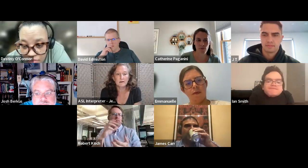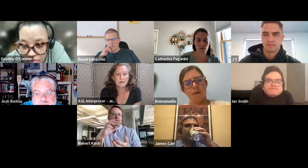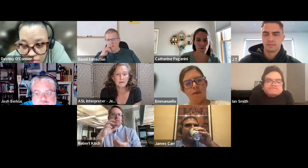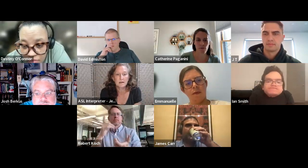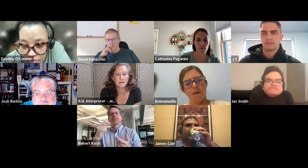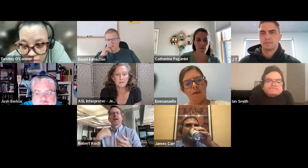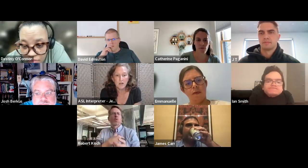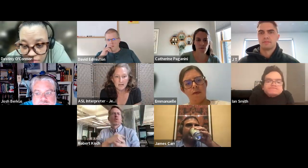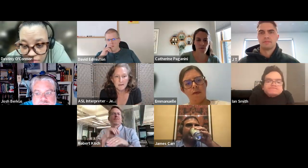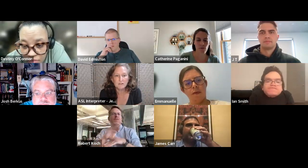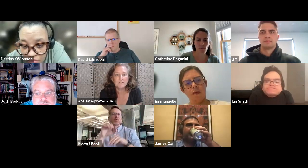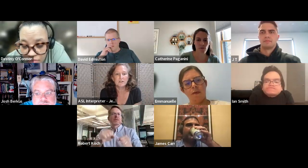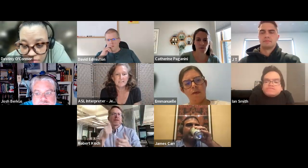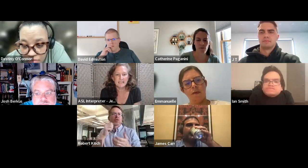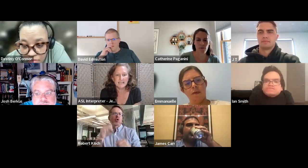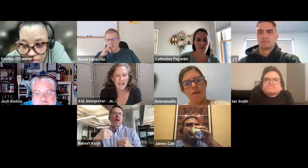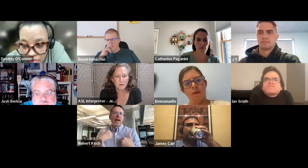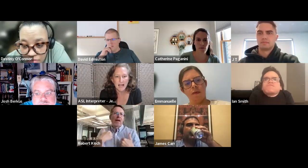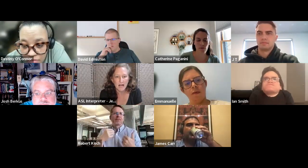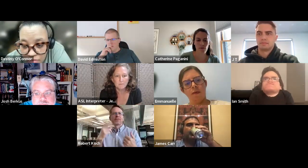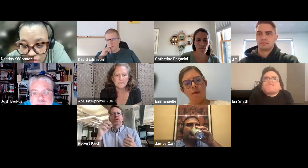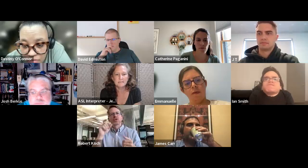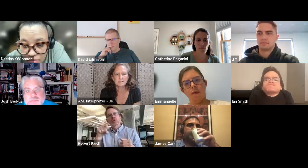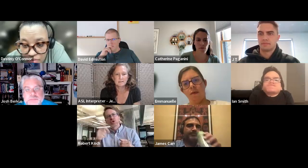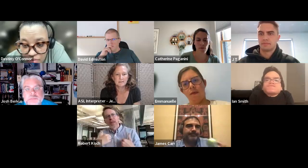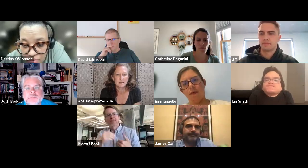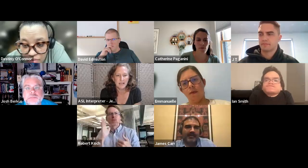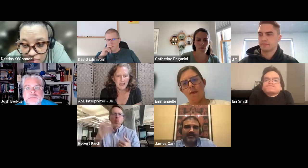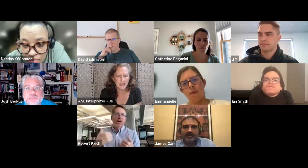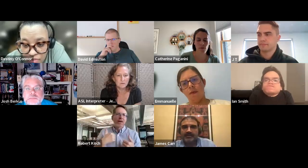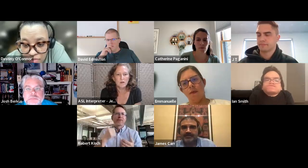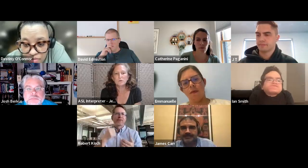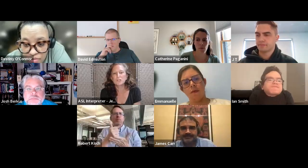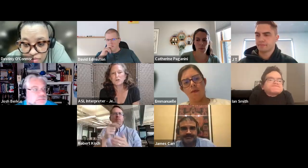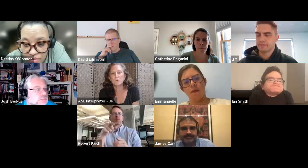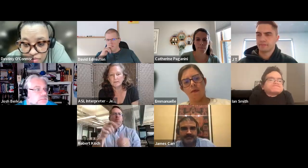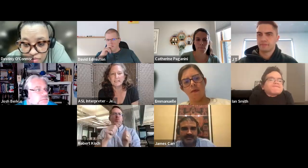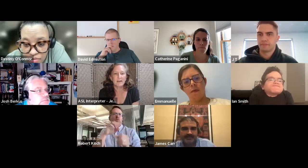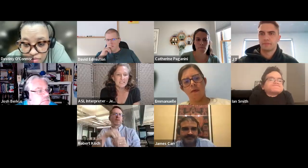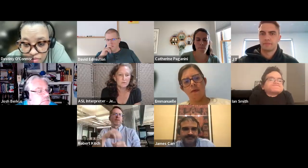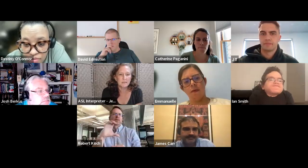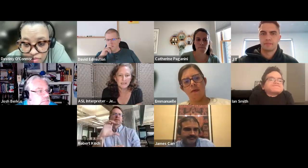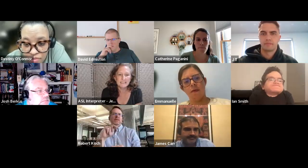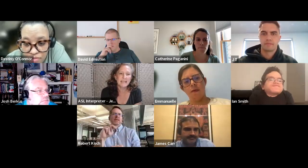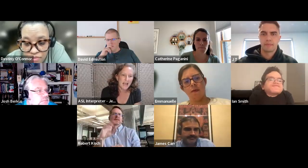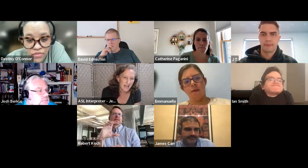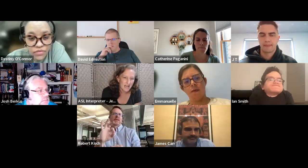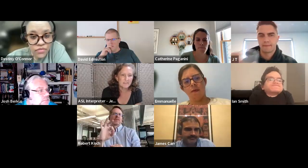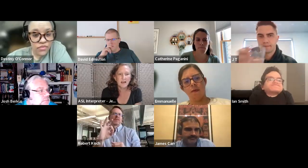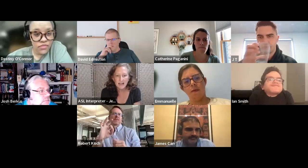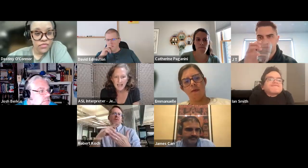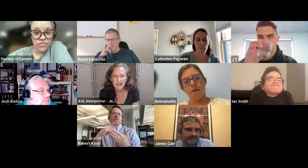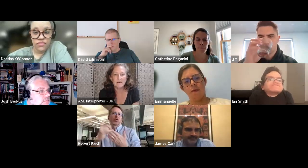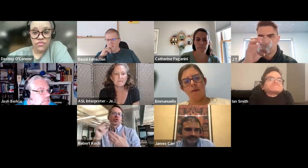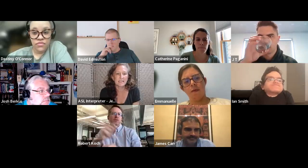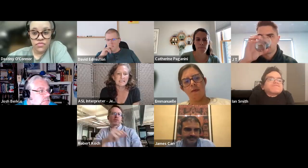where you talk about diversity and how it helps, and what do you want the advisory committees to have